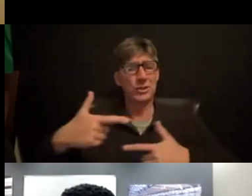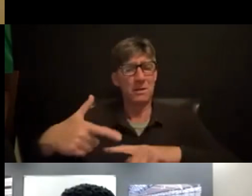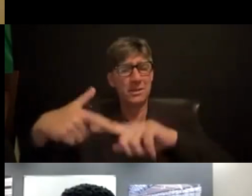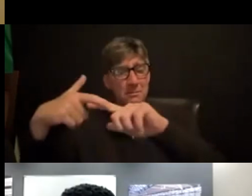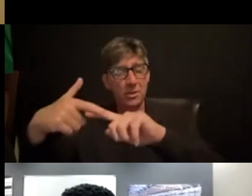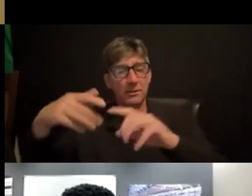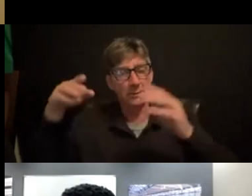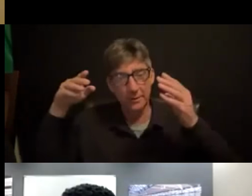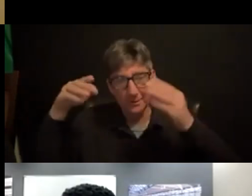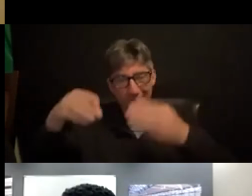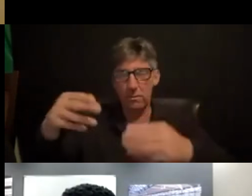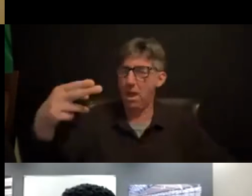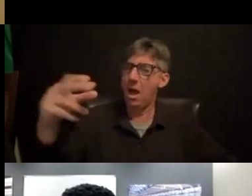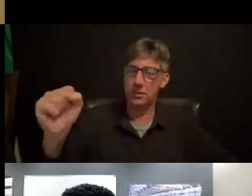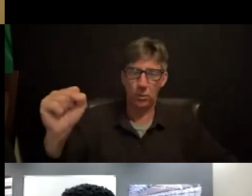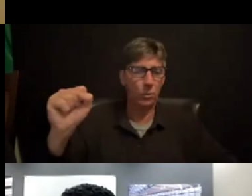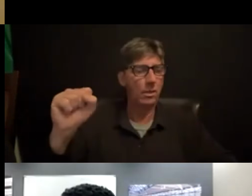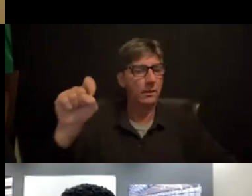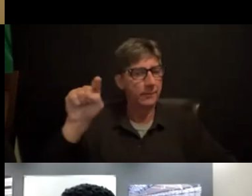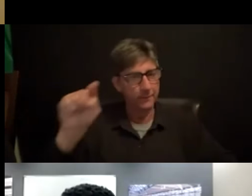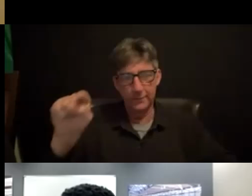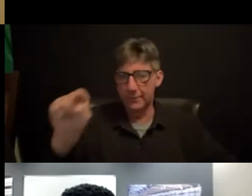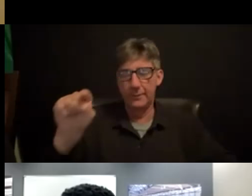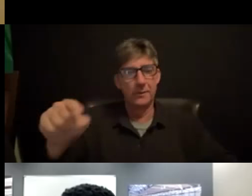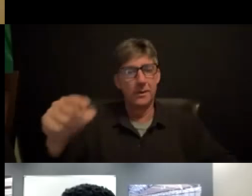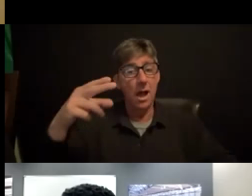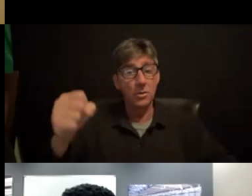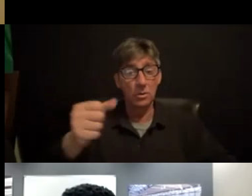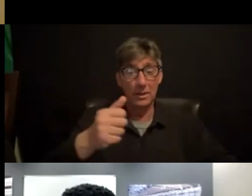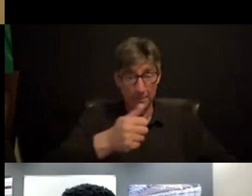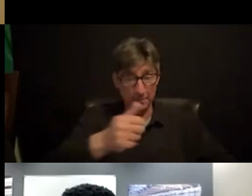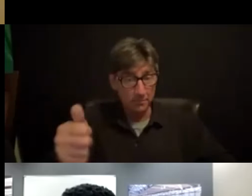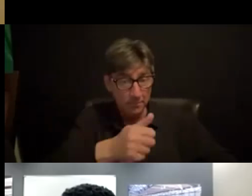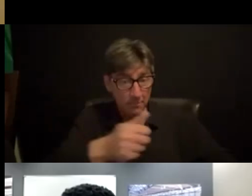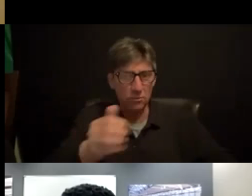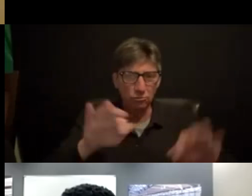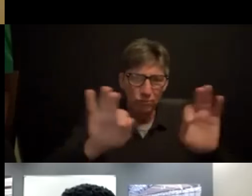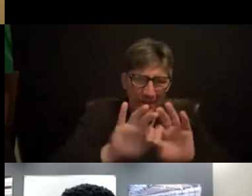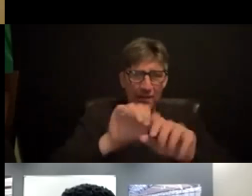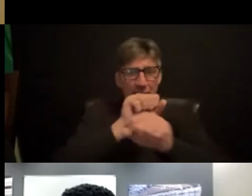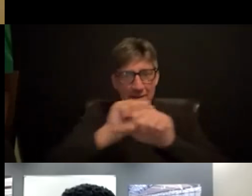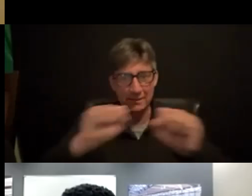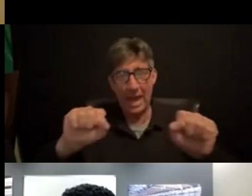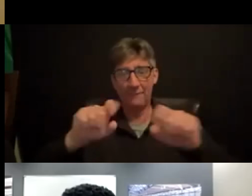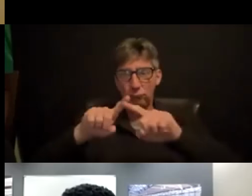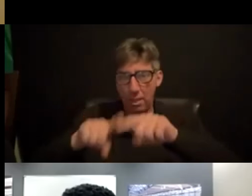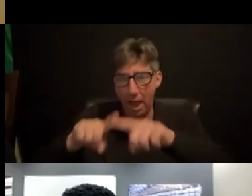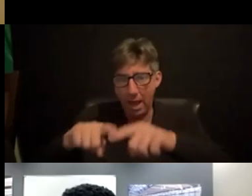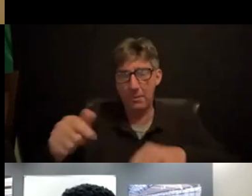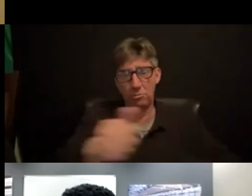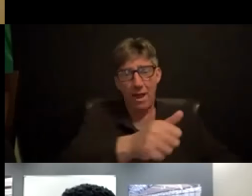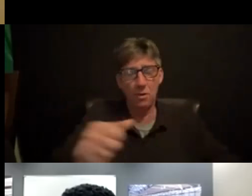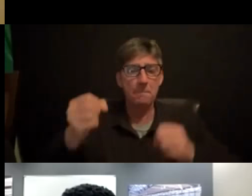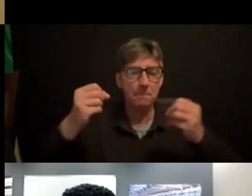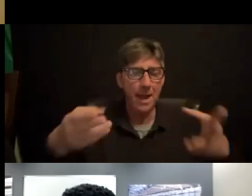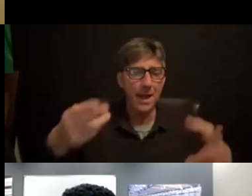the Cambridge public high schoolers. The MBTA provides, you know, critical, safe, and reliable travel for a lot of these high school students, and the Route 68